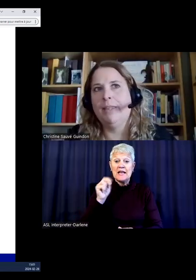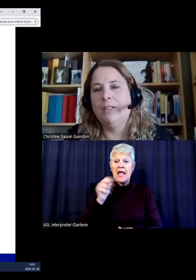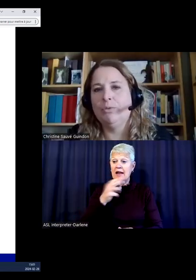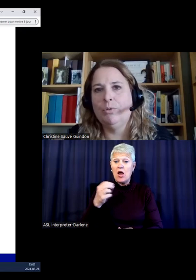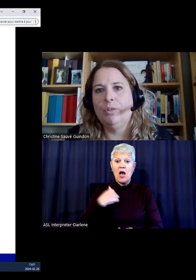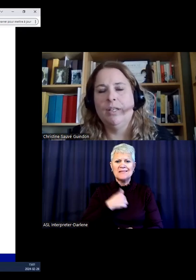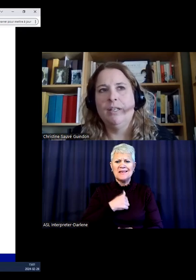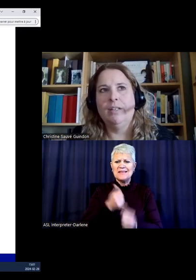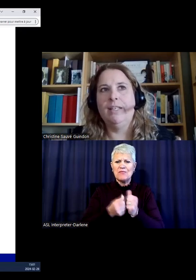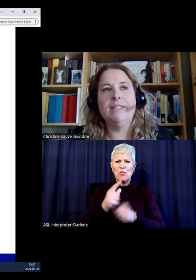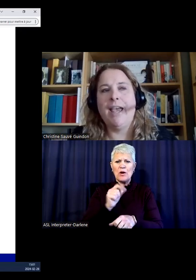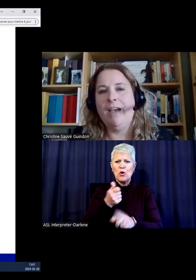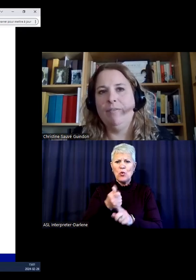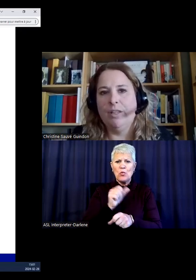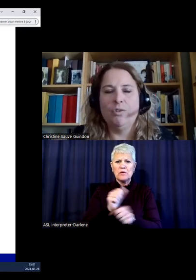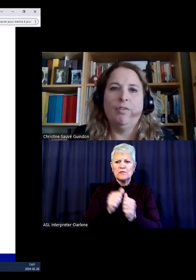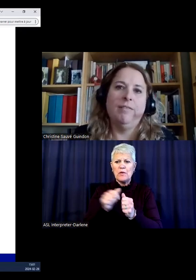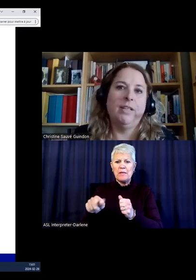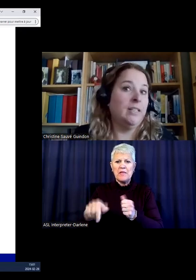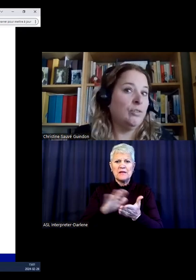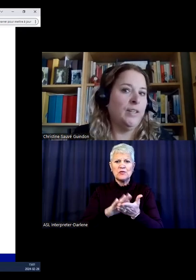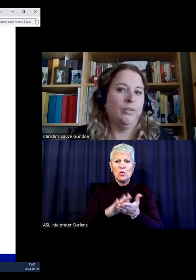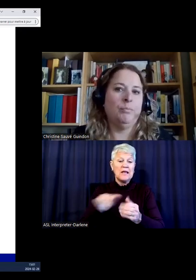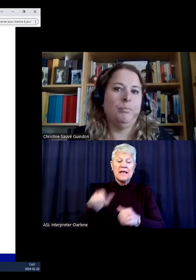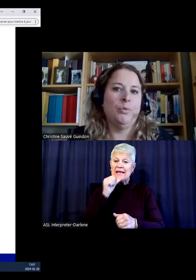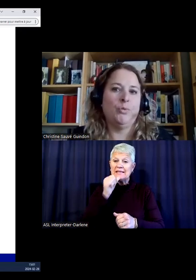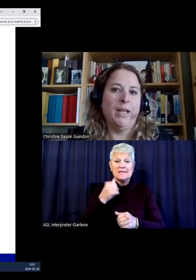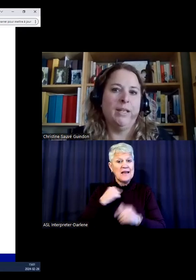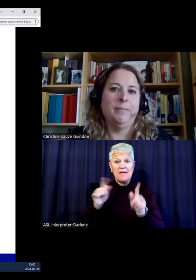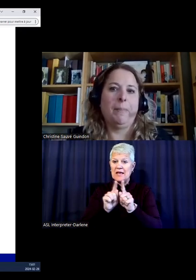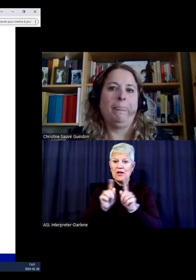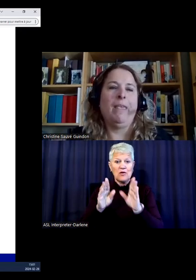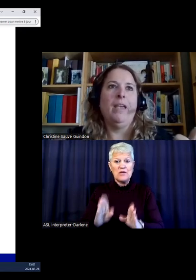with him at that school. He doesn't have the luxury of having an intervener